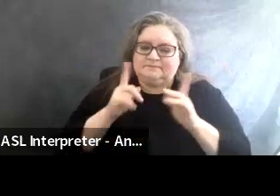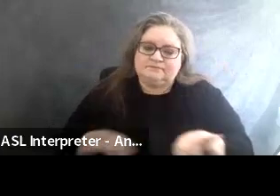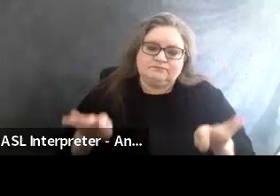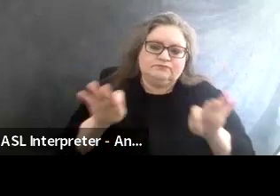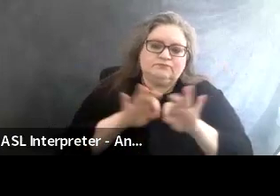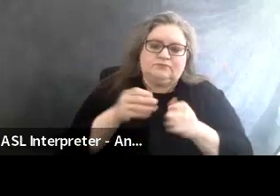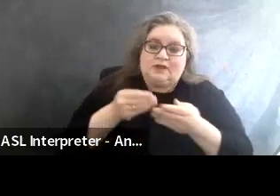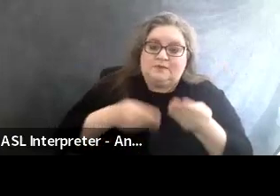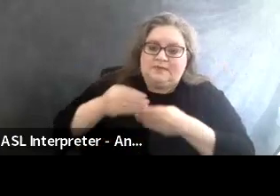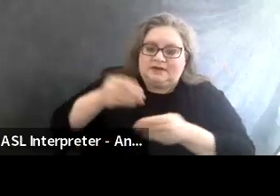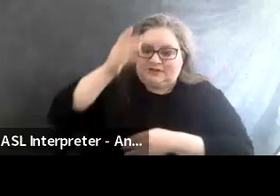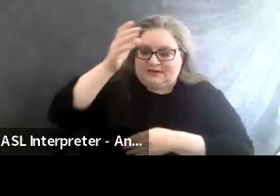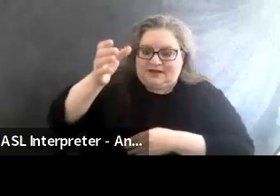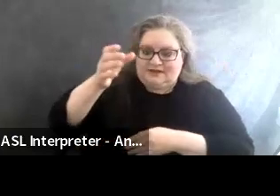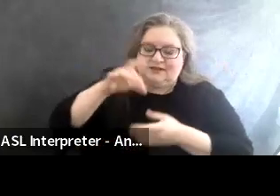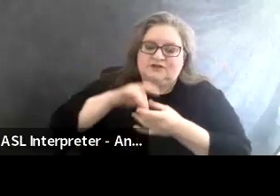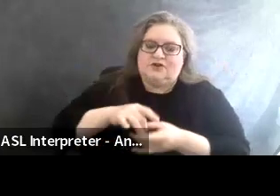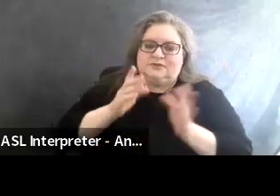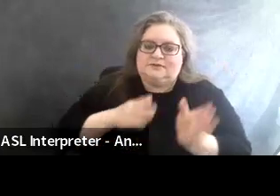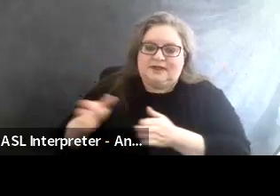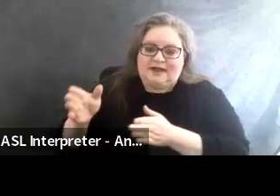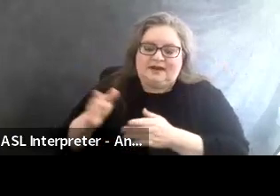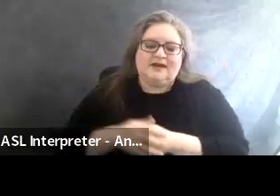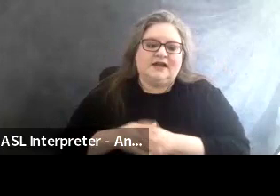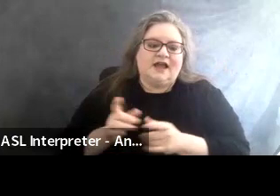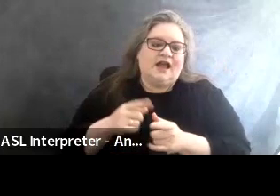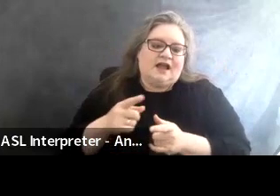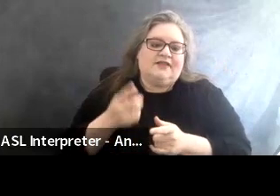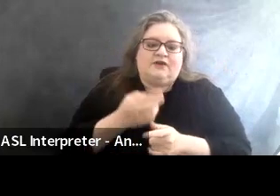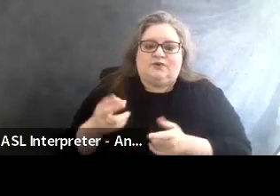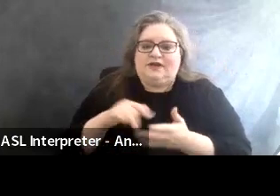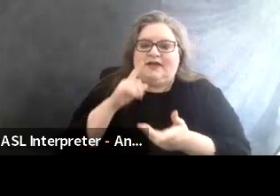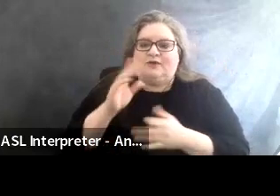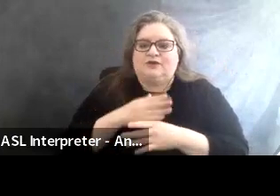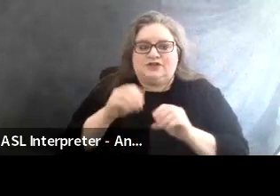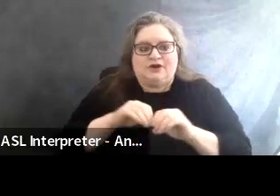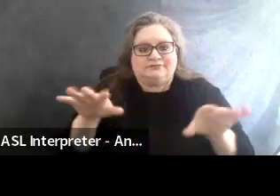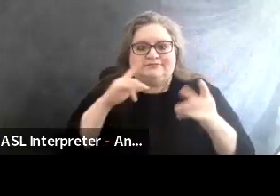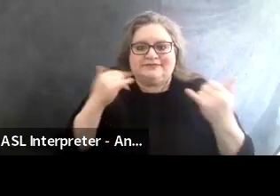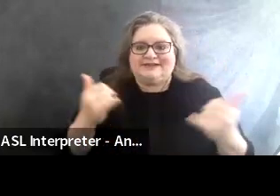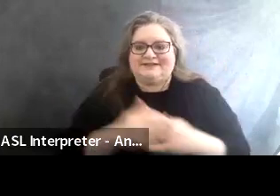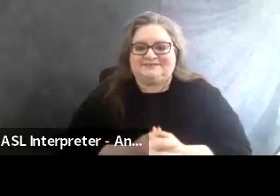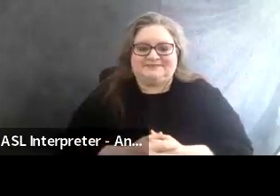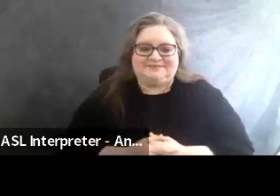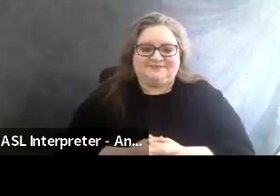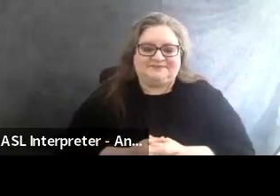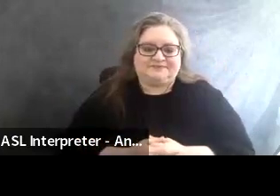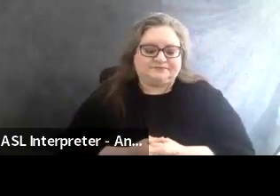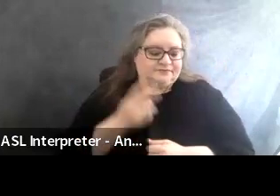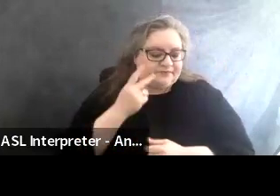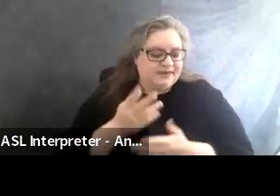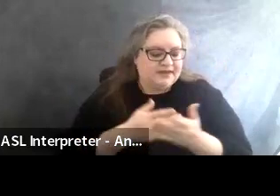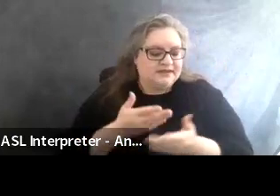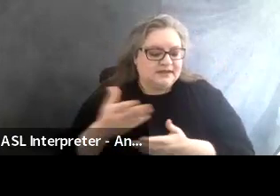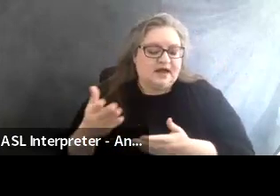important budgeting concepts in terms of planning. And then I've got some resources that I can share with everybody today. I do see some things